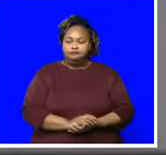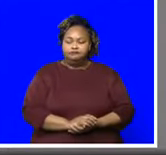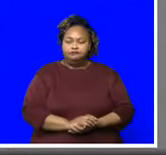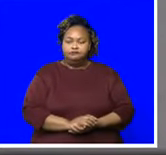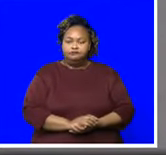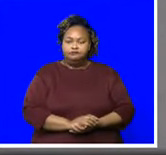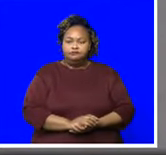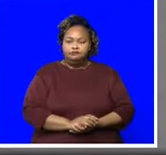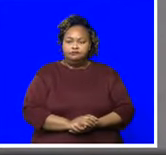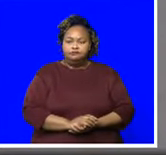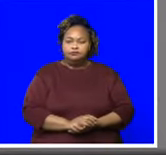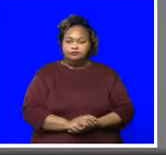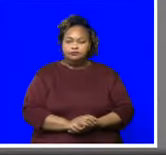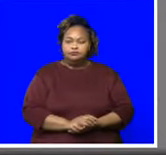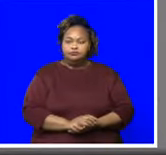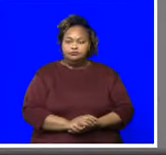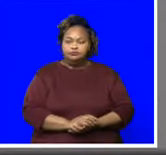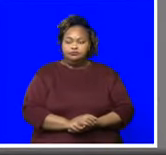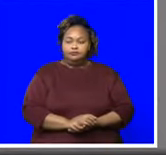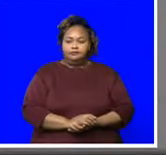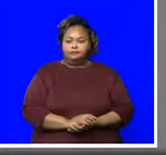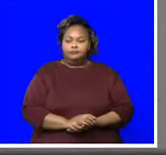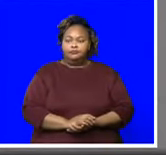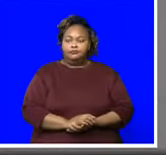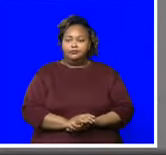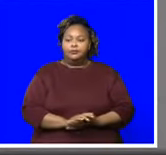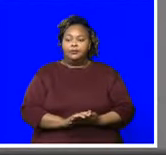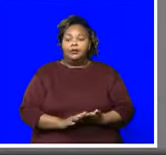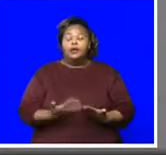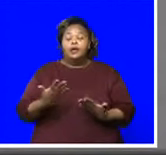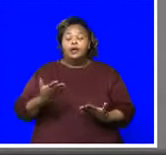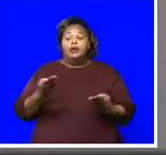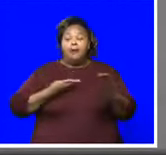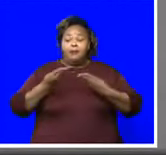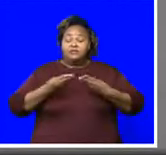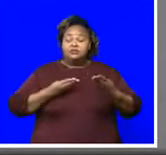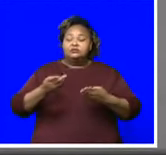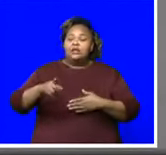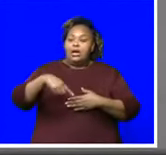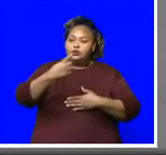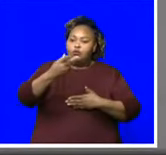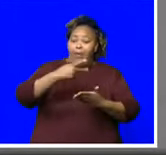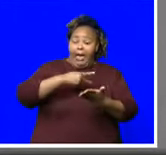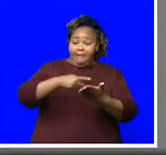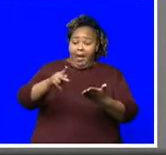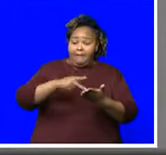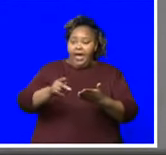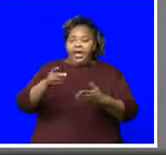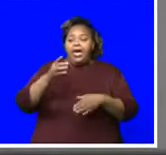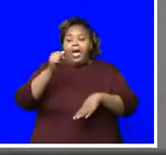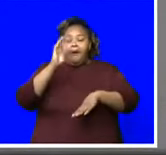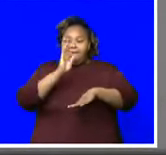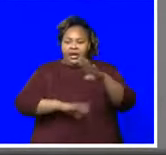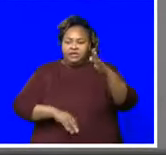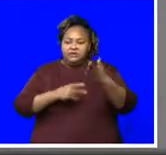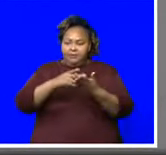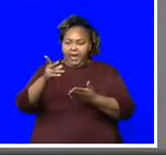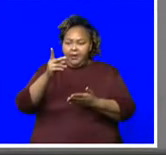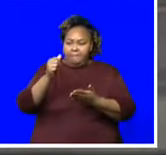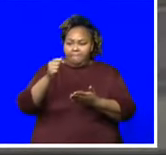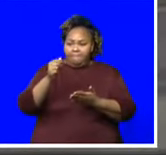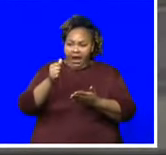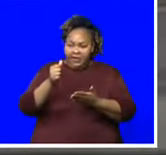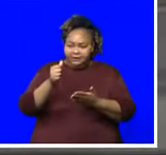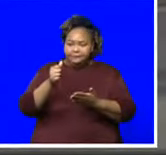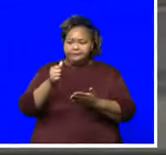wacetsa empeleni ezobhadala atawumiswa lama penalties ne interest then lokutawube sekuyendeka ukuthi naso ucetsile sitawube